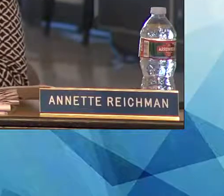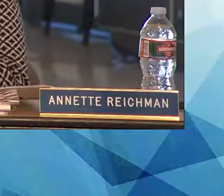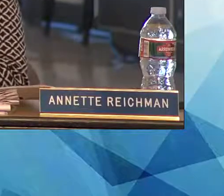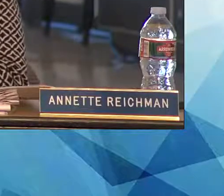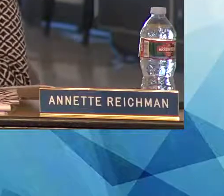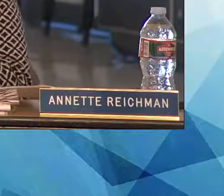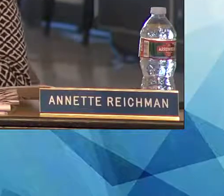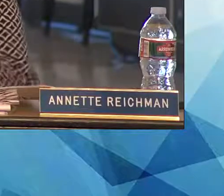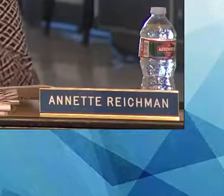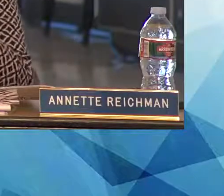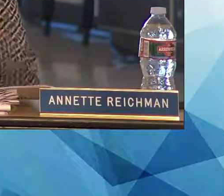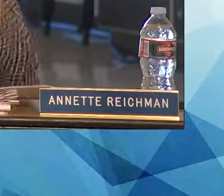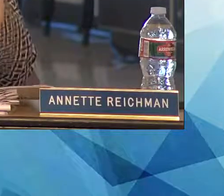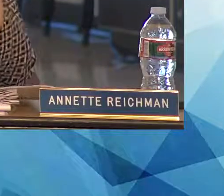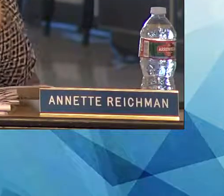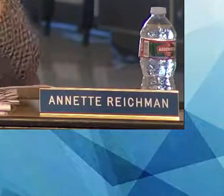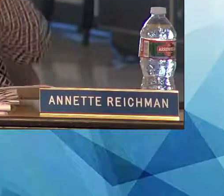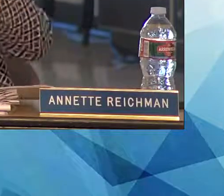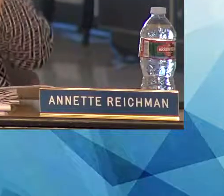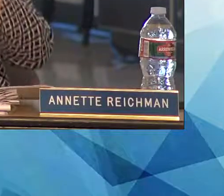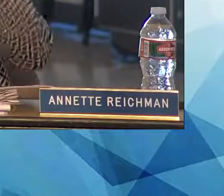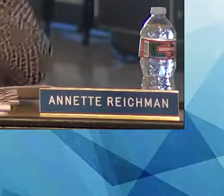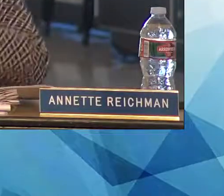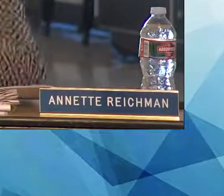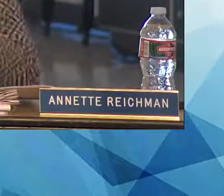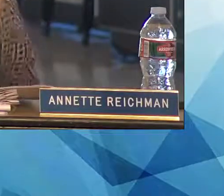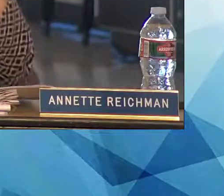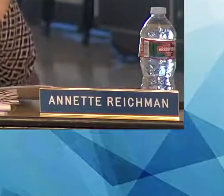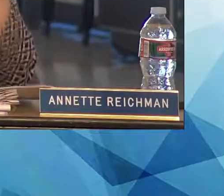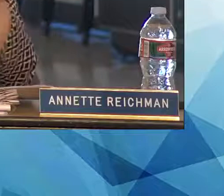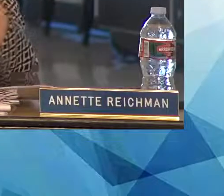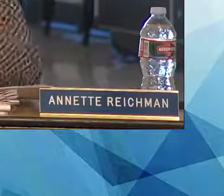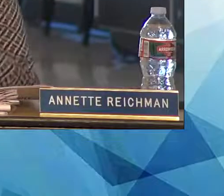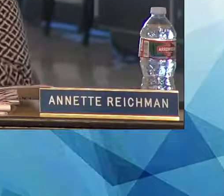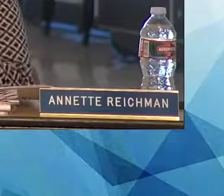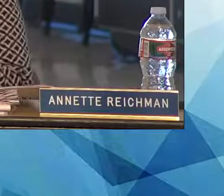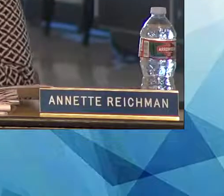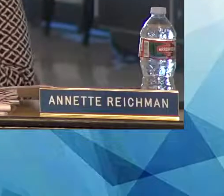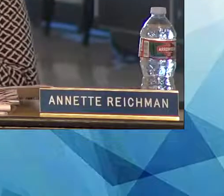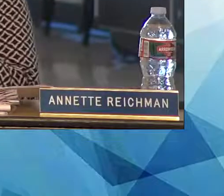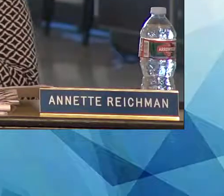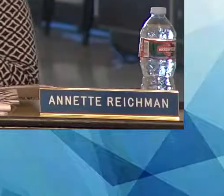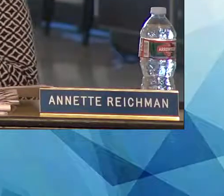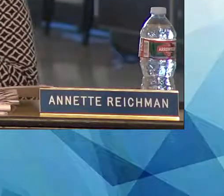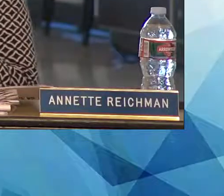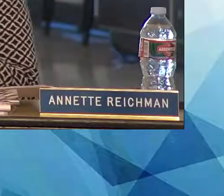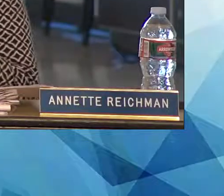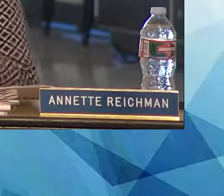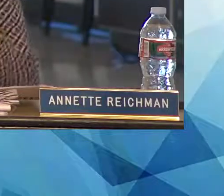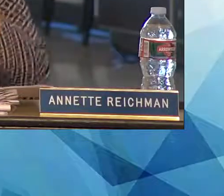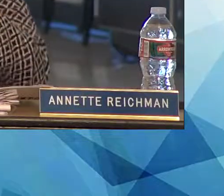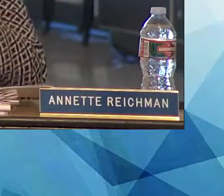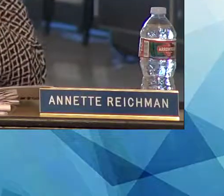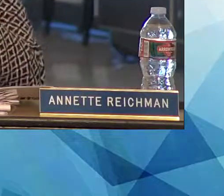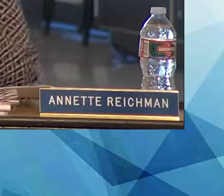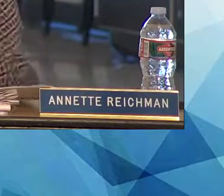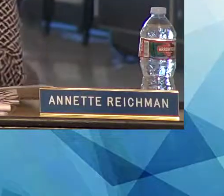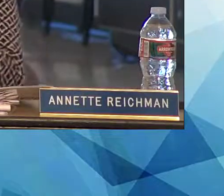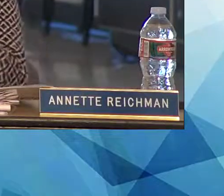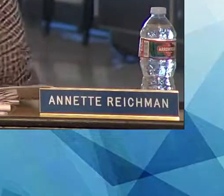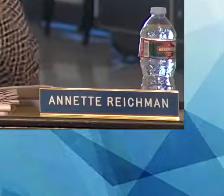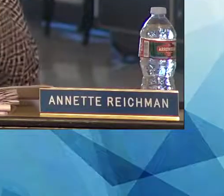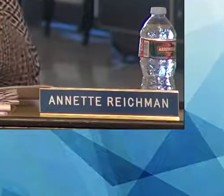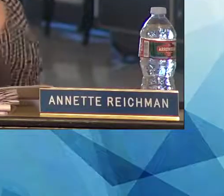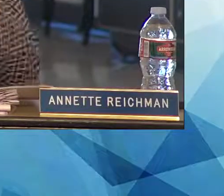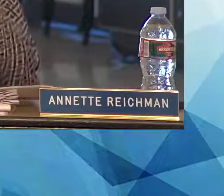from ASDB will be providing some additional information. But first of all, I want to start